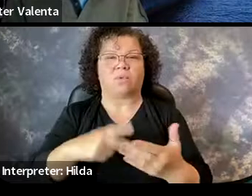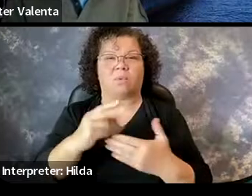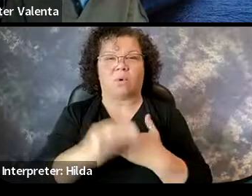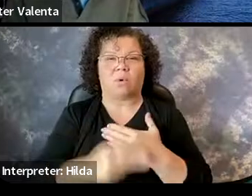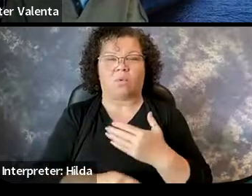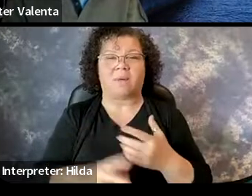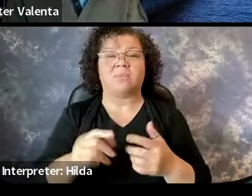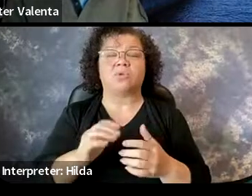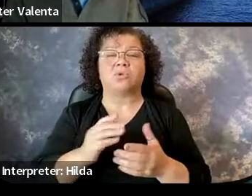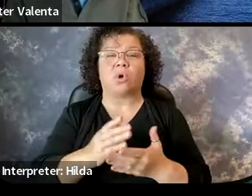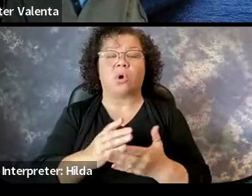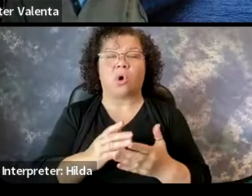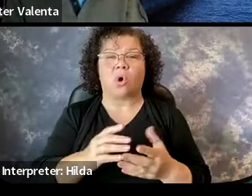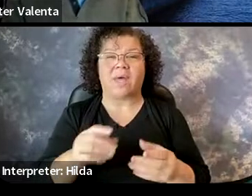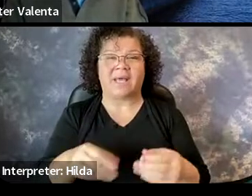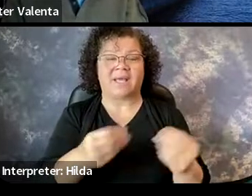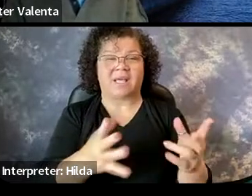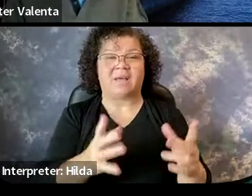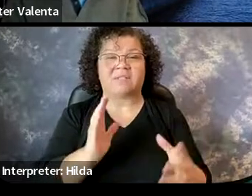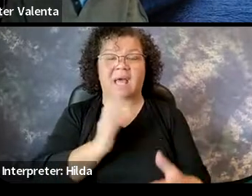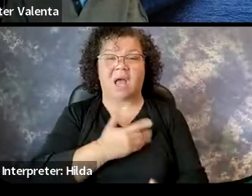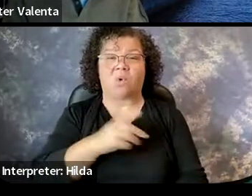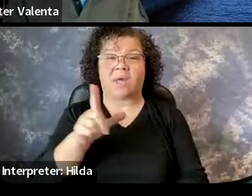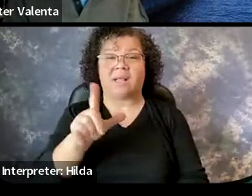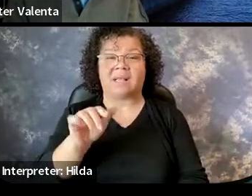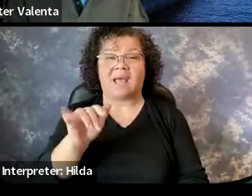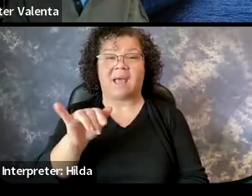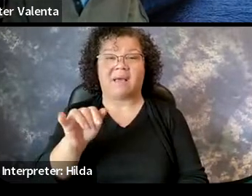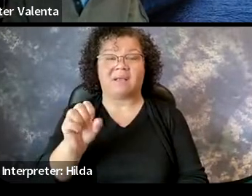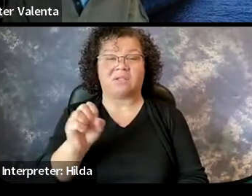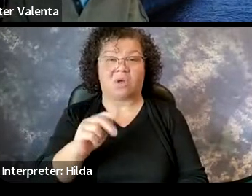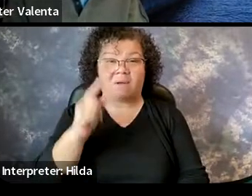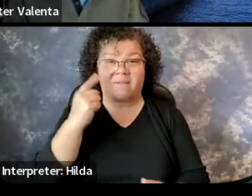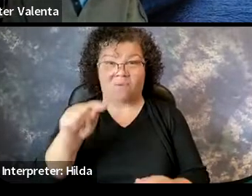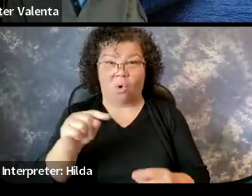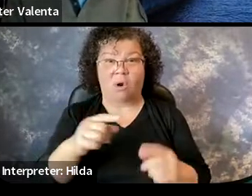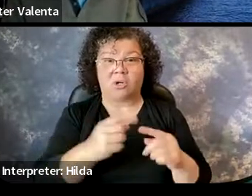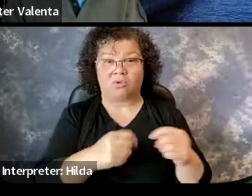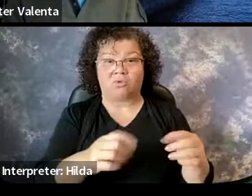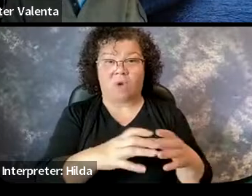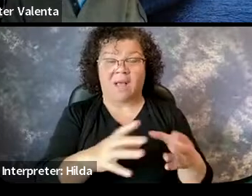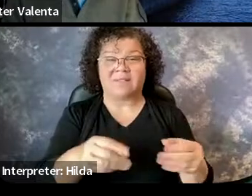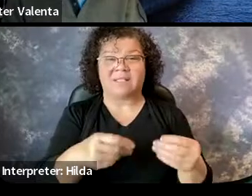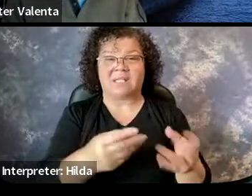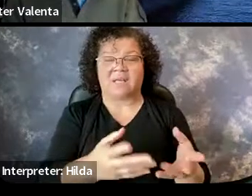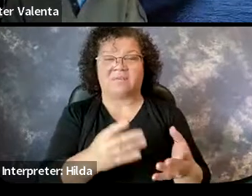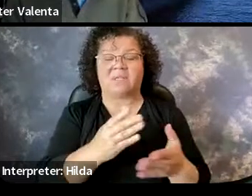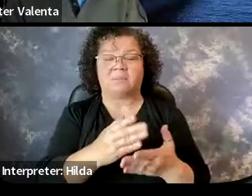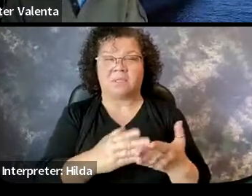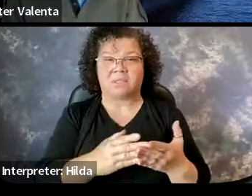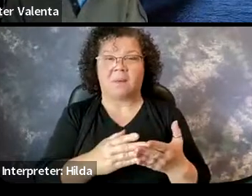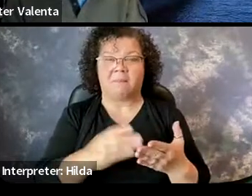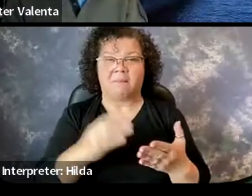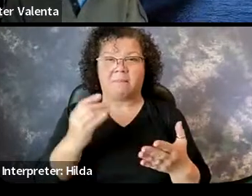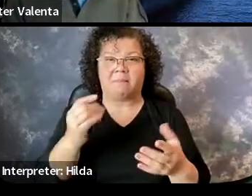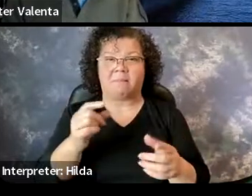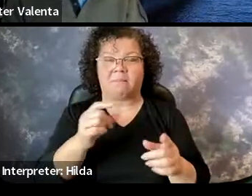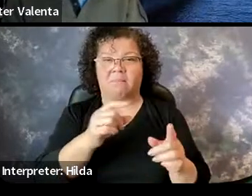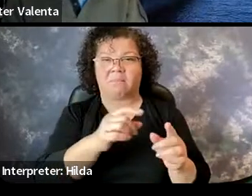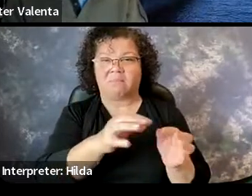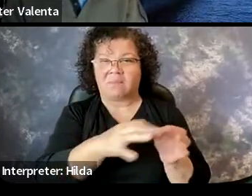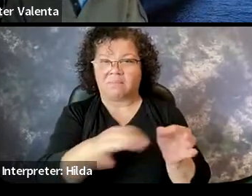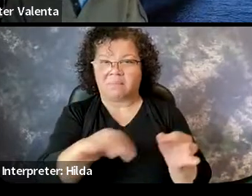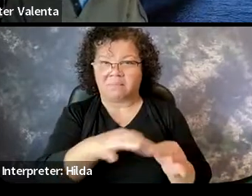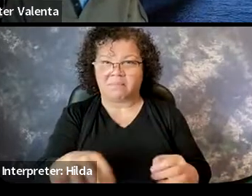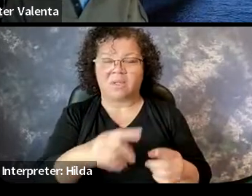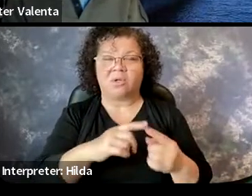liaison some language to work with and understand how to work with the consulting parties as well, and kind of flesh this out